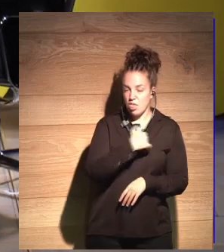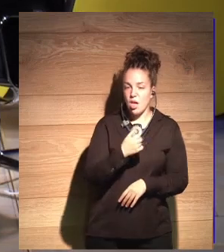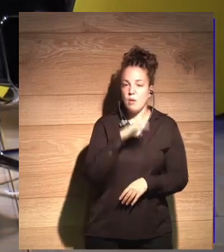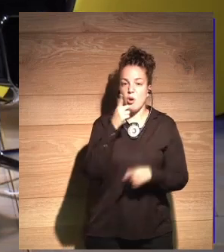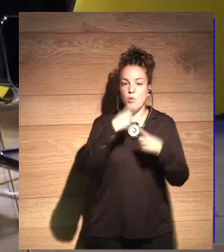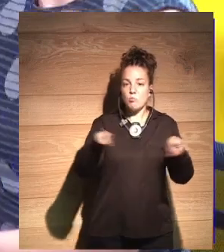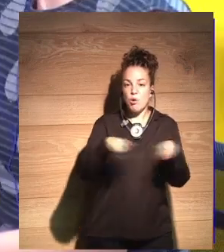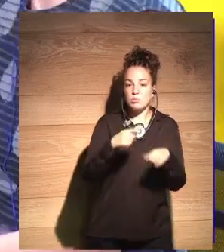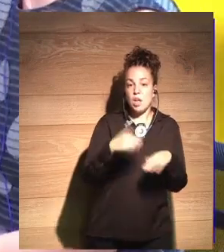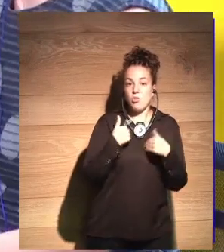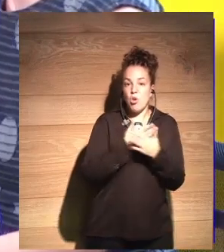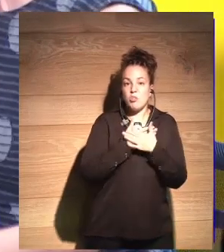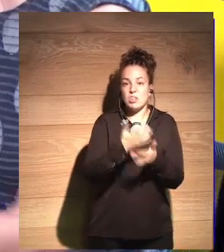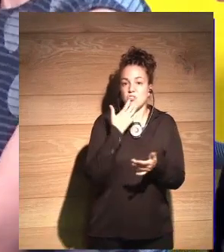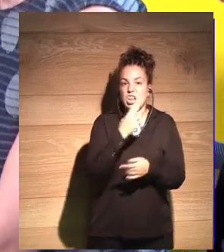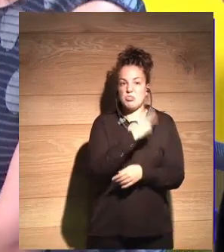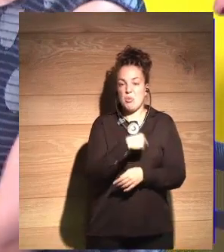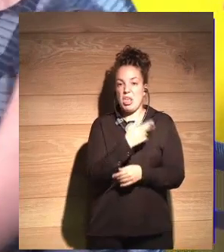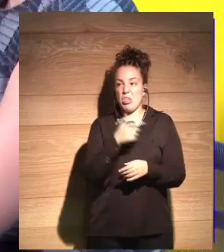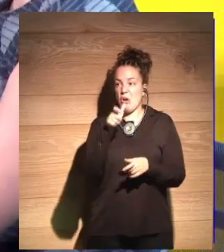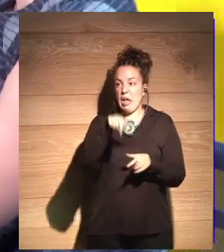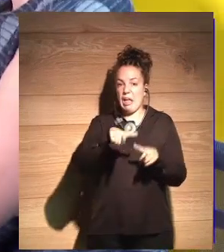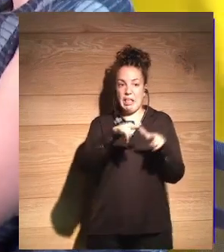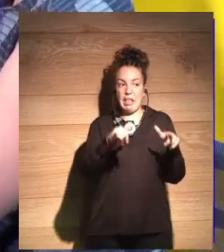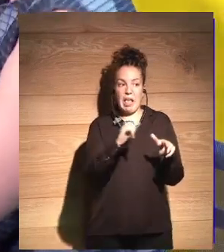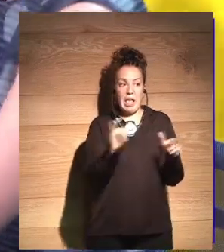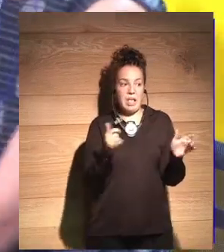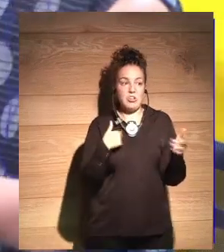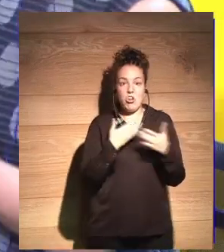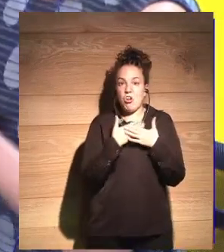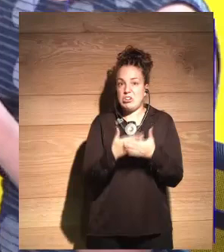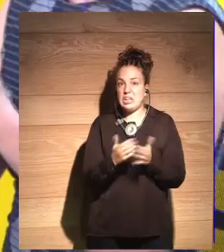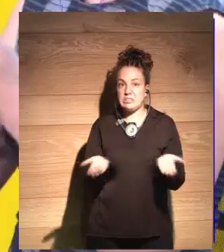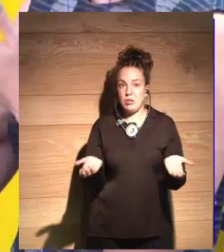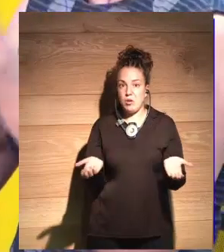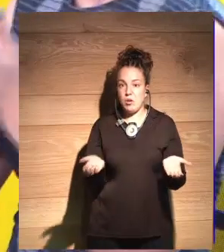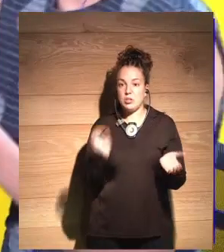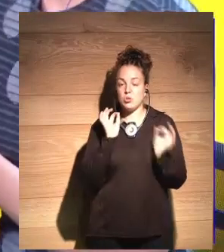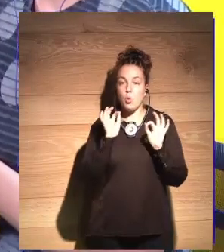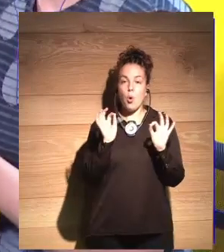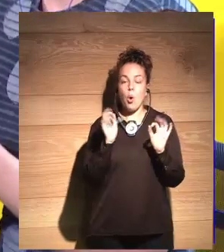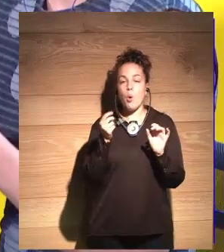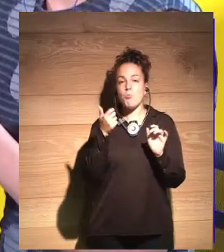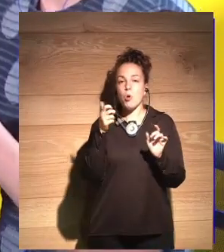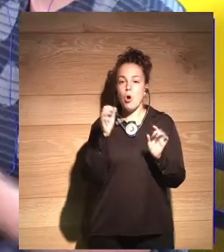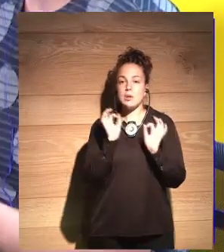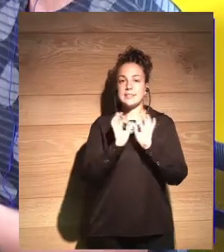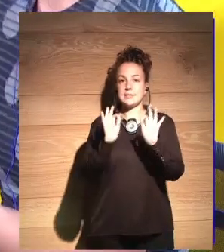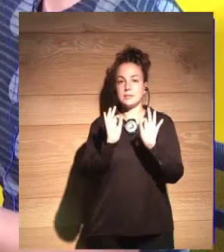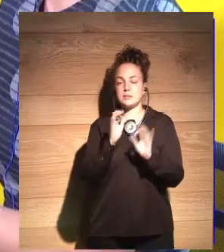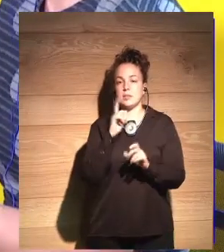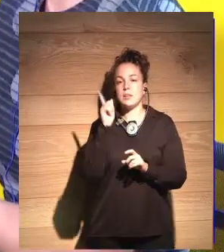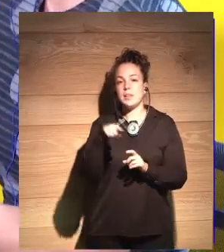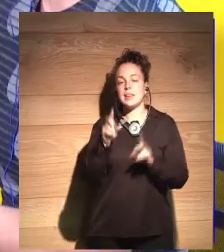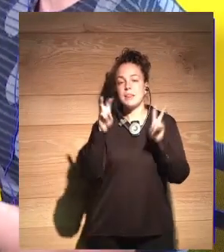but... Should I just start singing ABBA now? Right, okay. See, this is right. So the thing is that if there's no